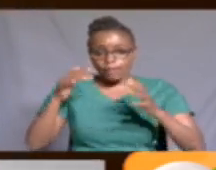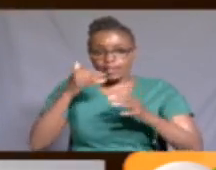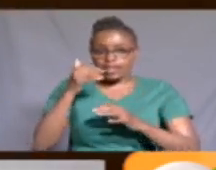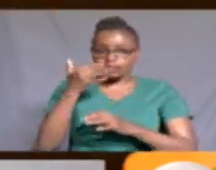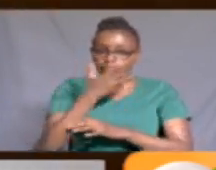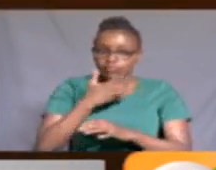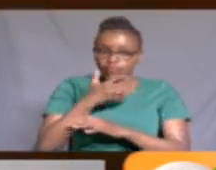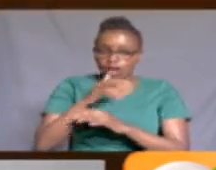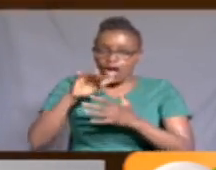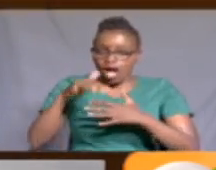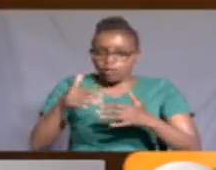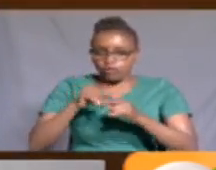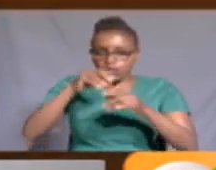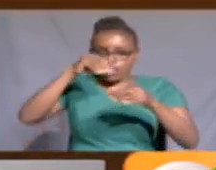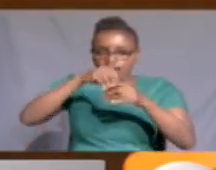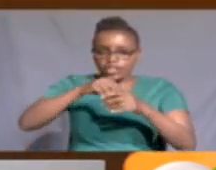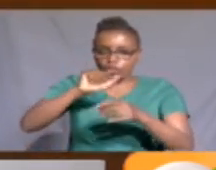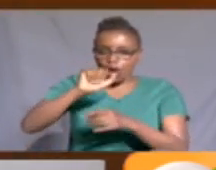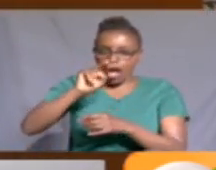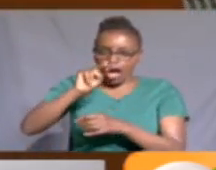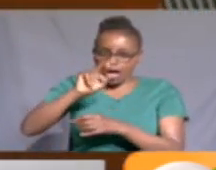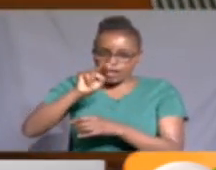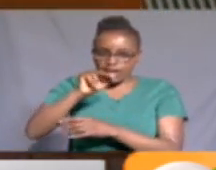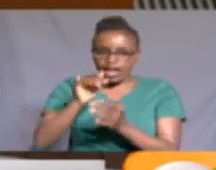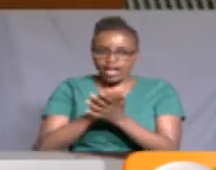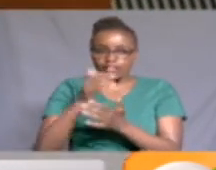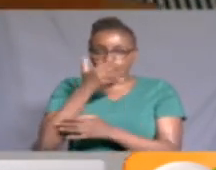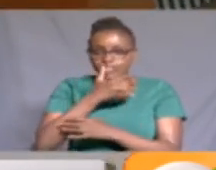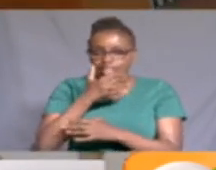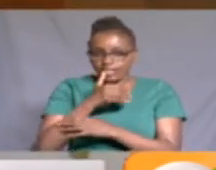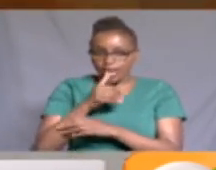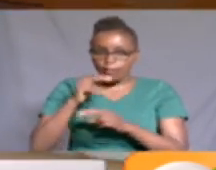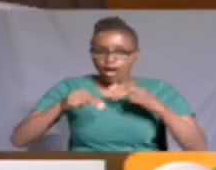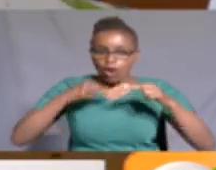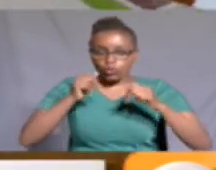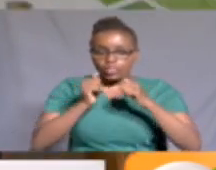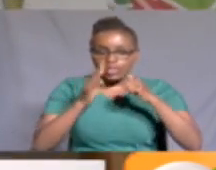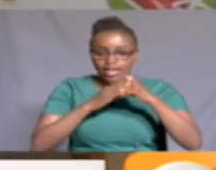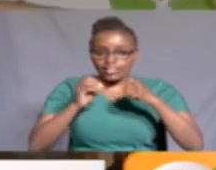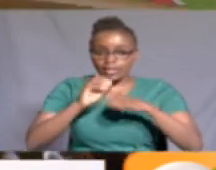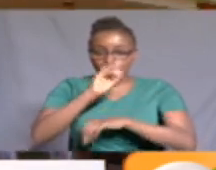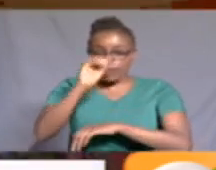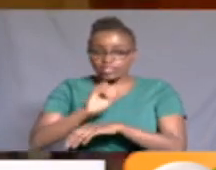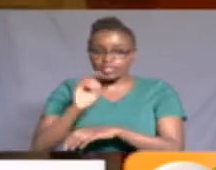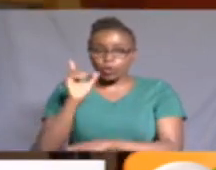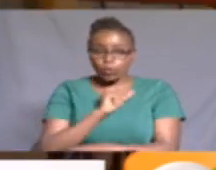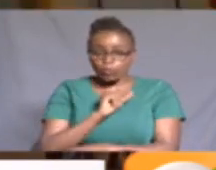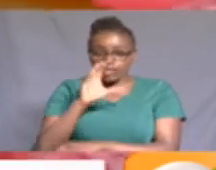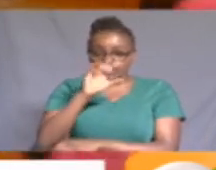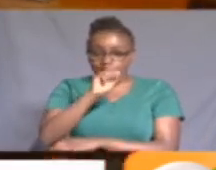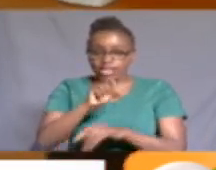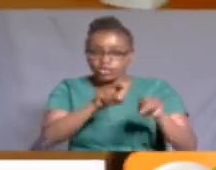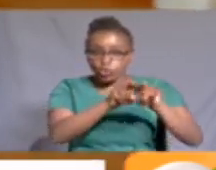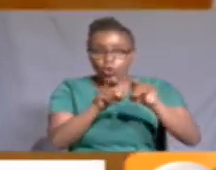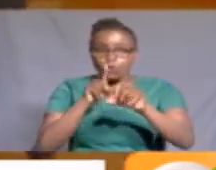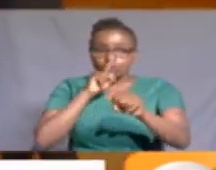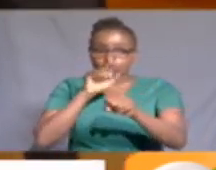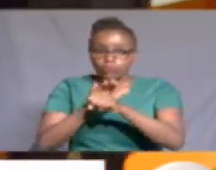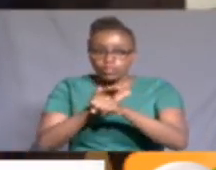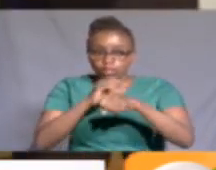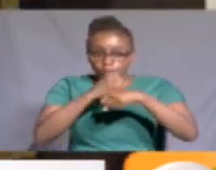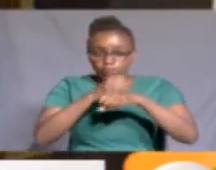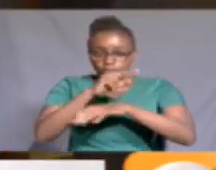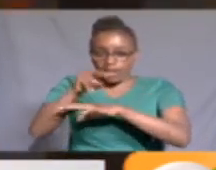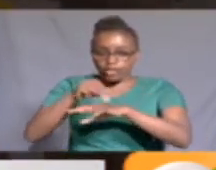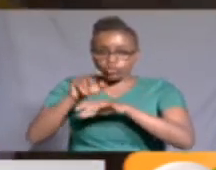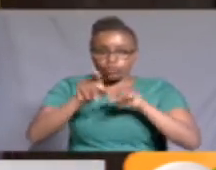aquatic complex, the indoor arena, as well as the stadium hotel, which is 90% complete. The CS also promised to make a nationwide